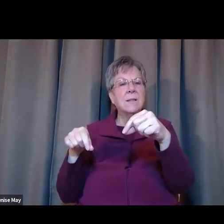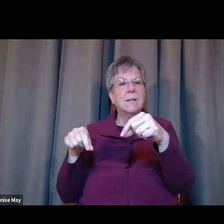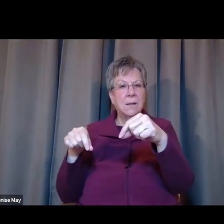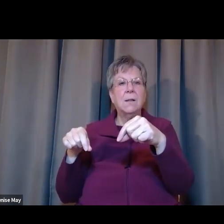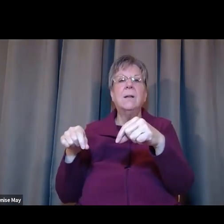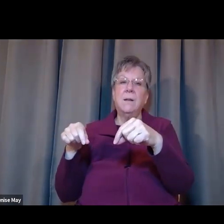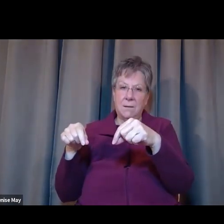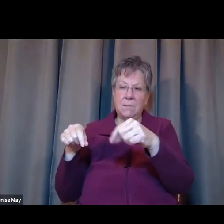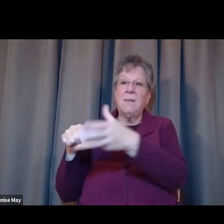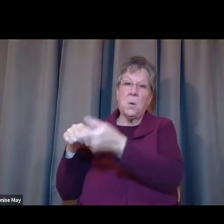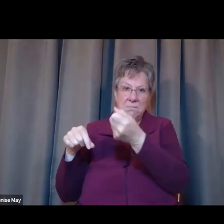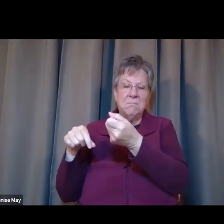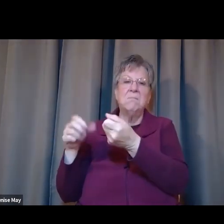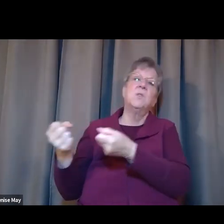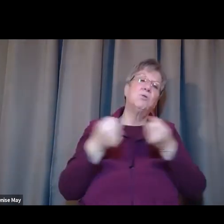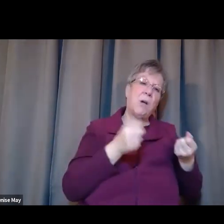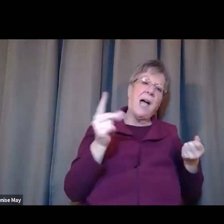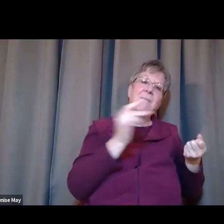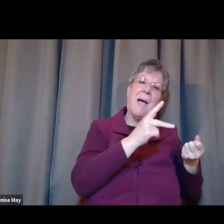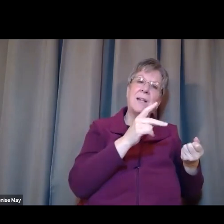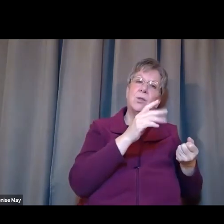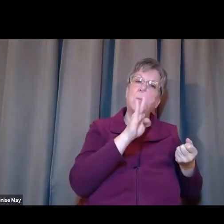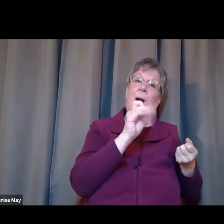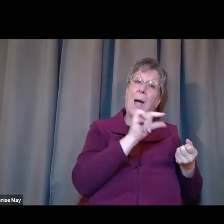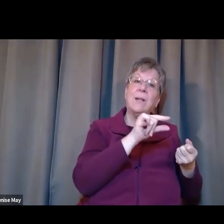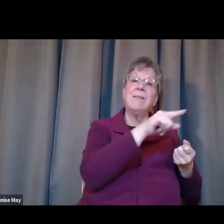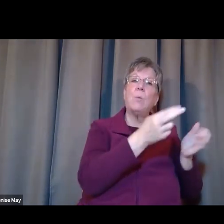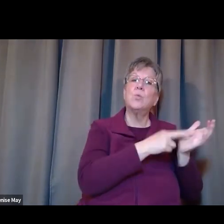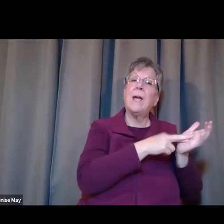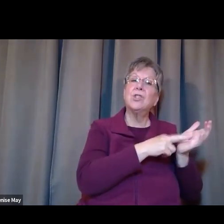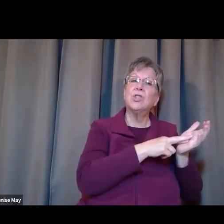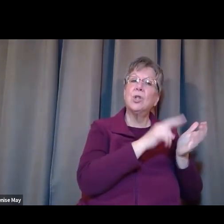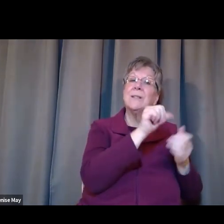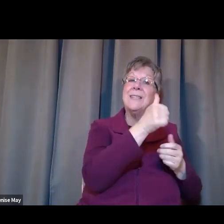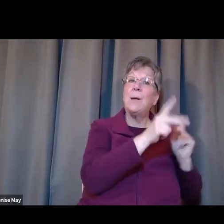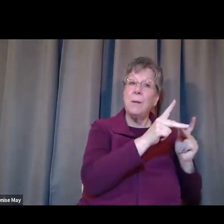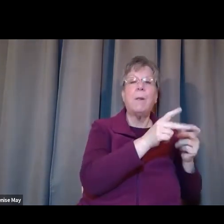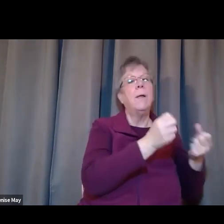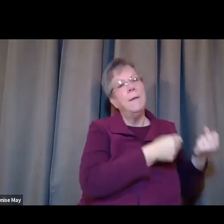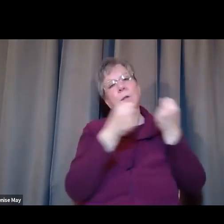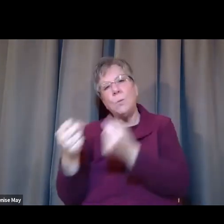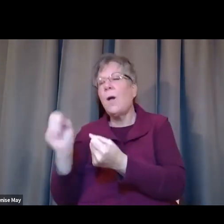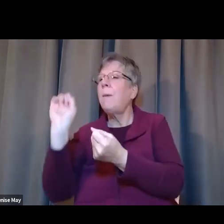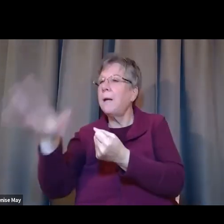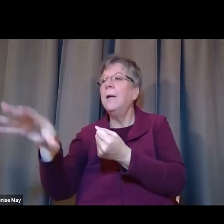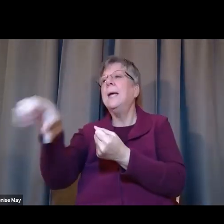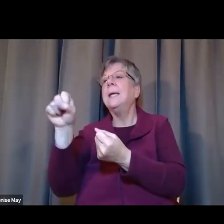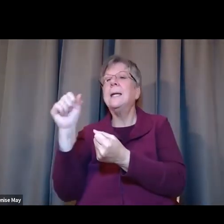10 cards, drive back to Browning, register 10 voters, take those cards back 30 miles and pick up 10